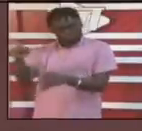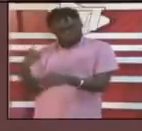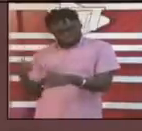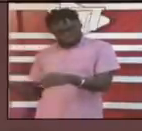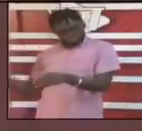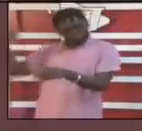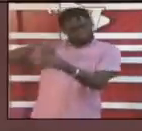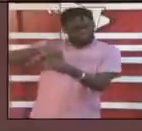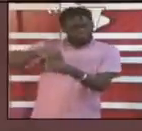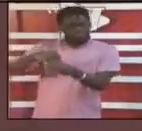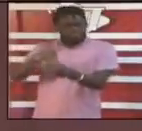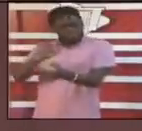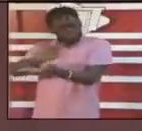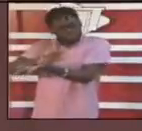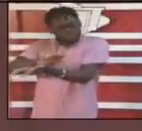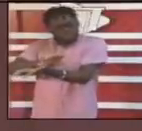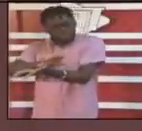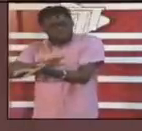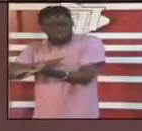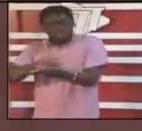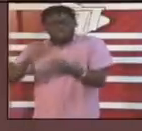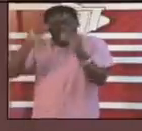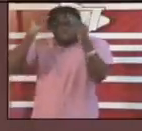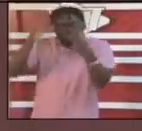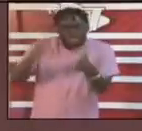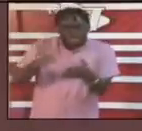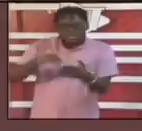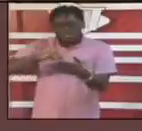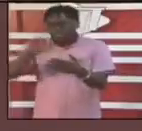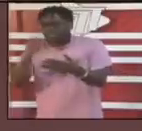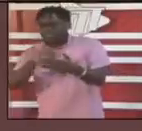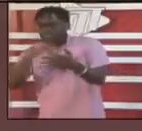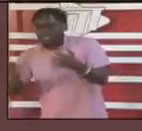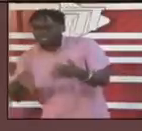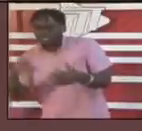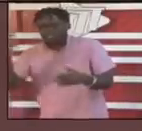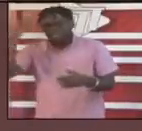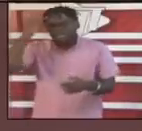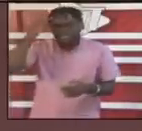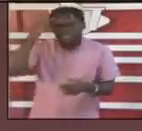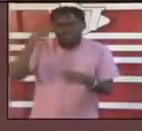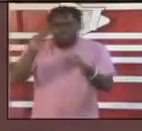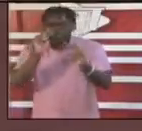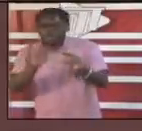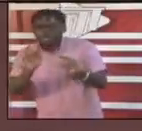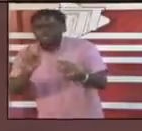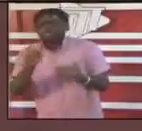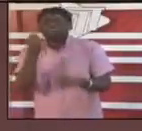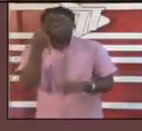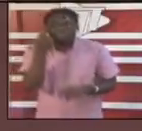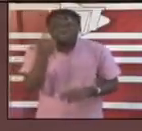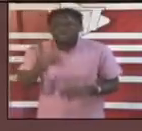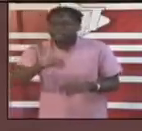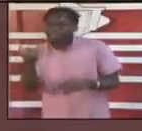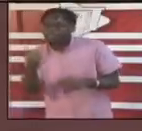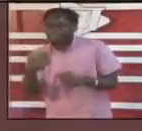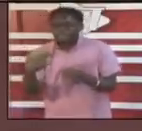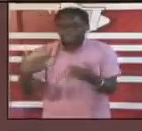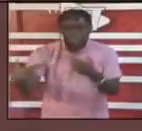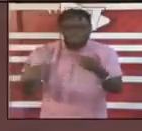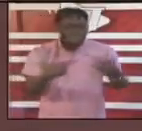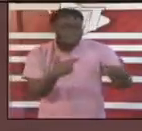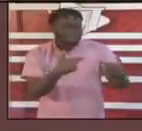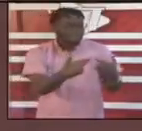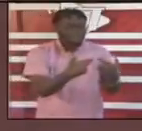school. Get to know your child's friends and their parents. Be present,